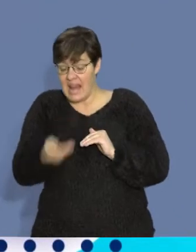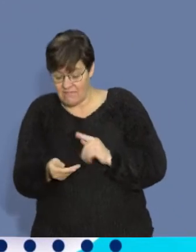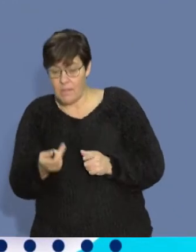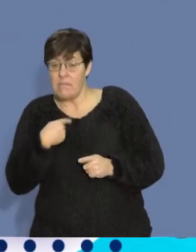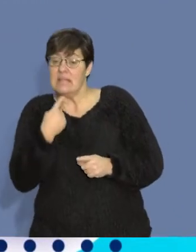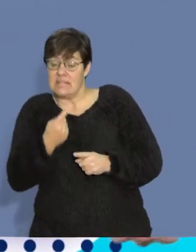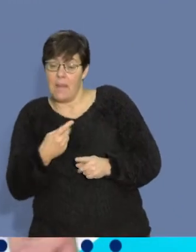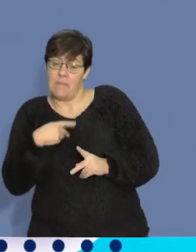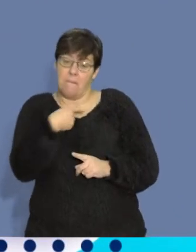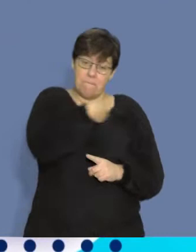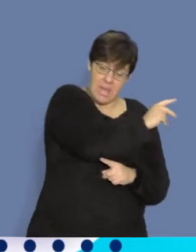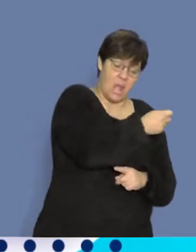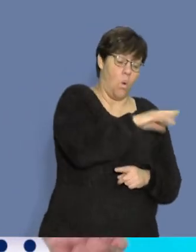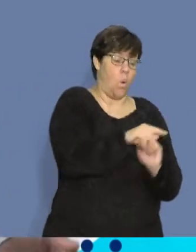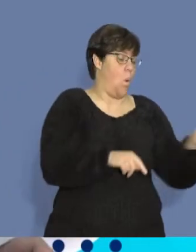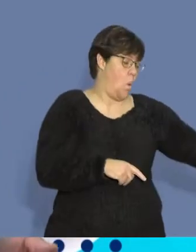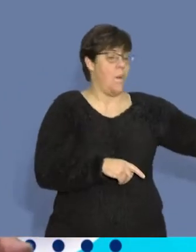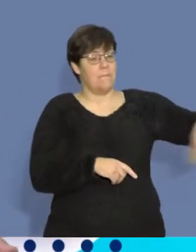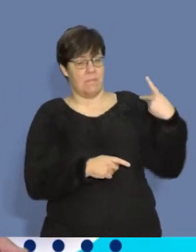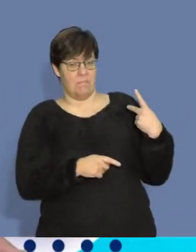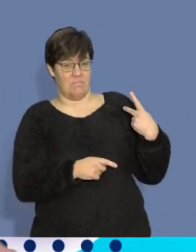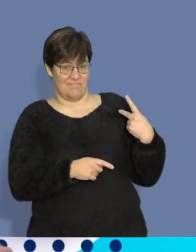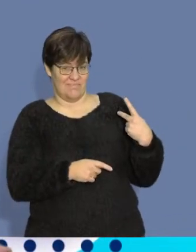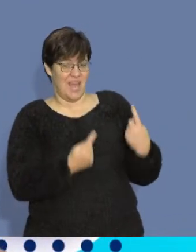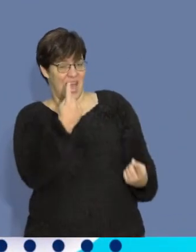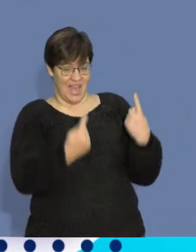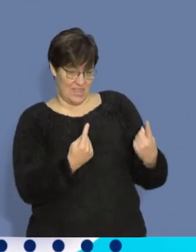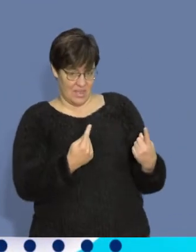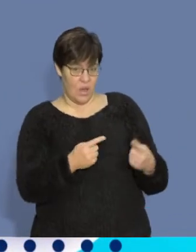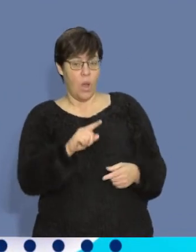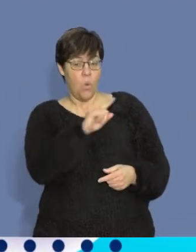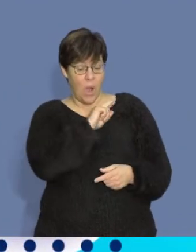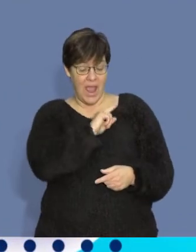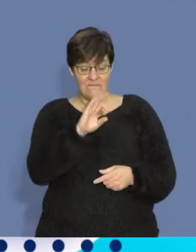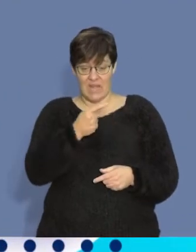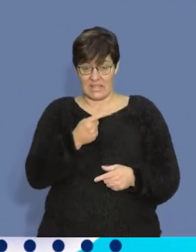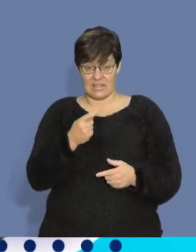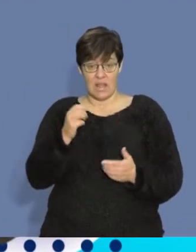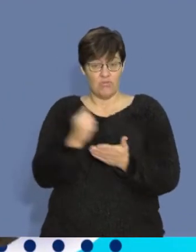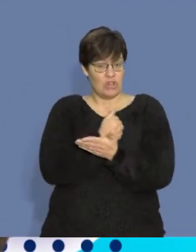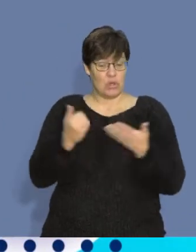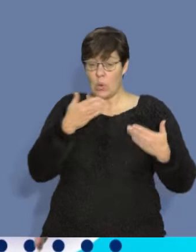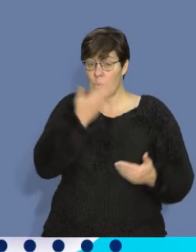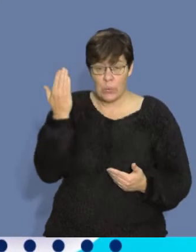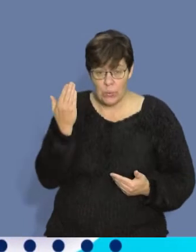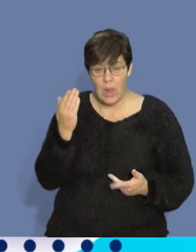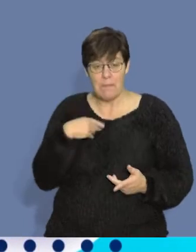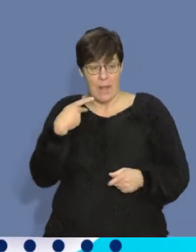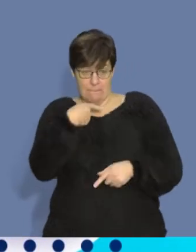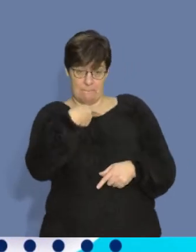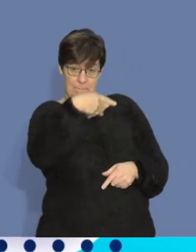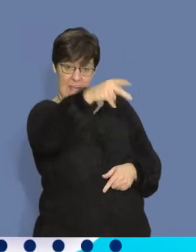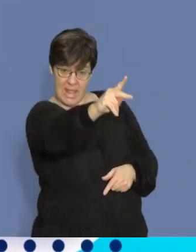full amount of the VAT, and you will not be able to claim back any VAT from SARS because you're not a VAT vendor. You're then trading